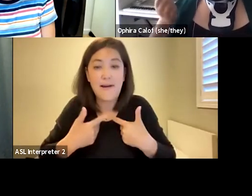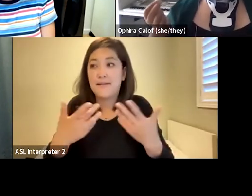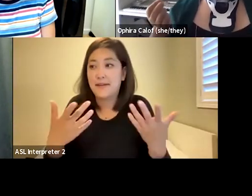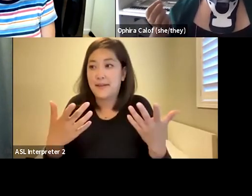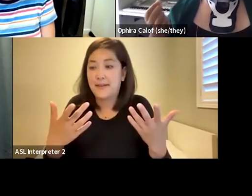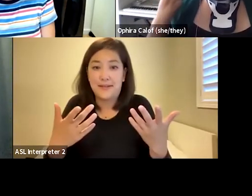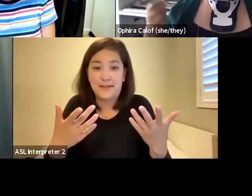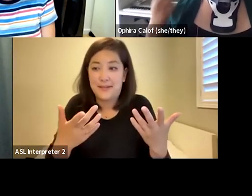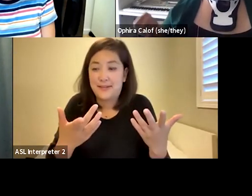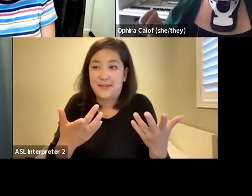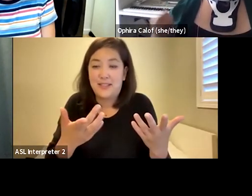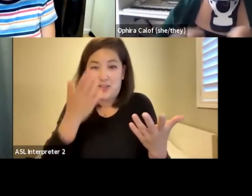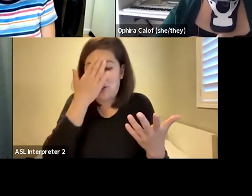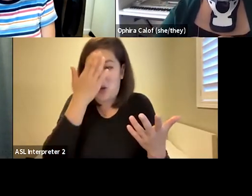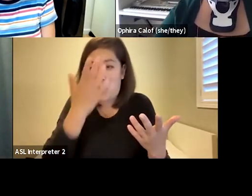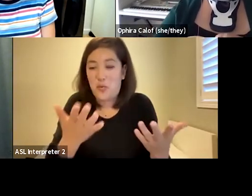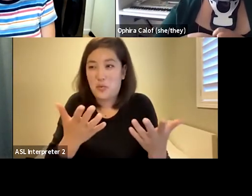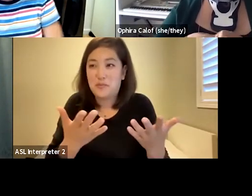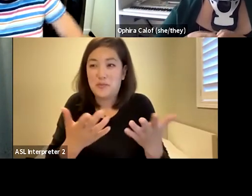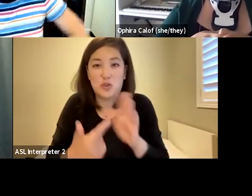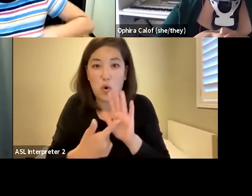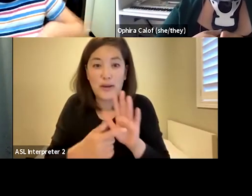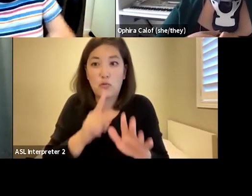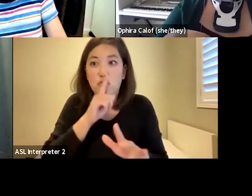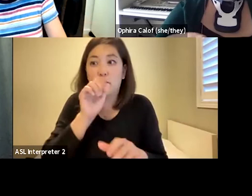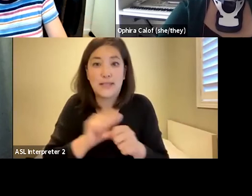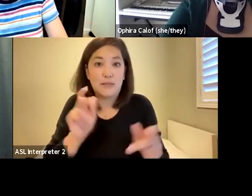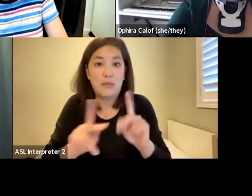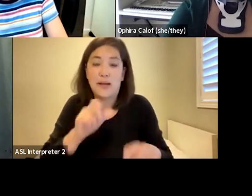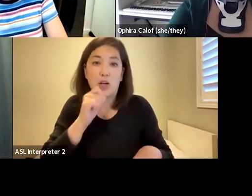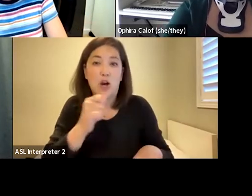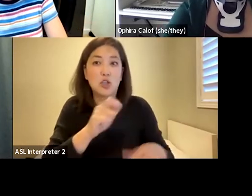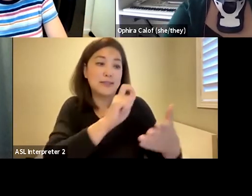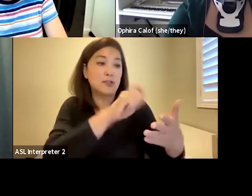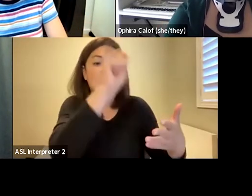exciting possibility of telling authentic stories?